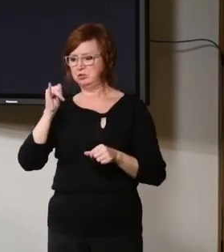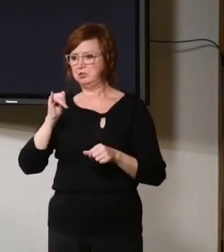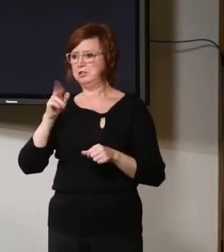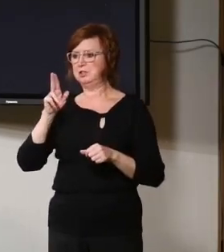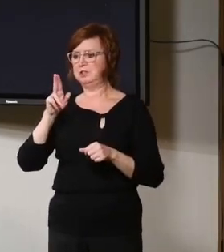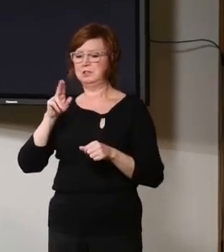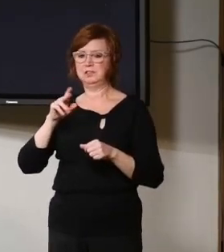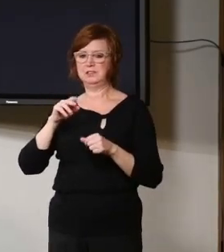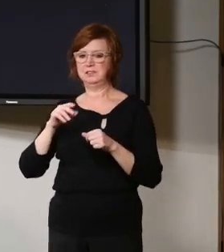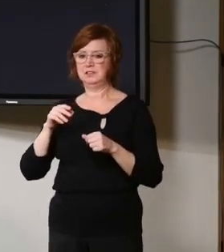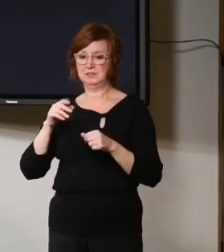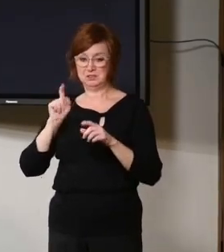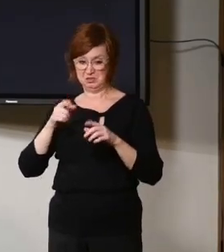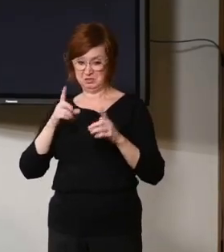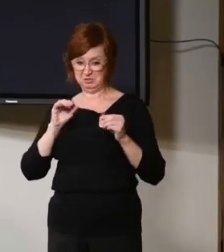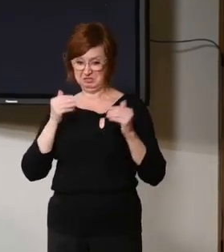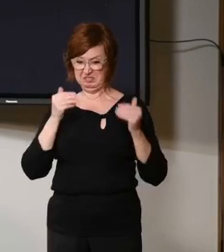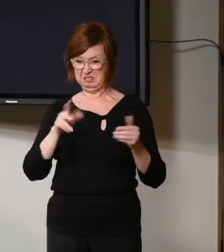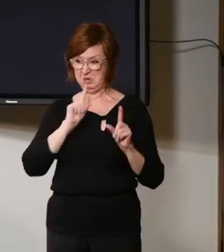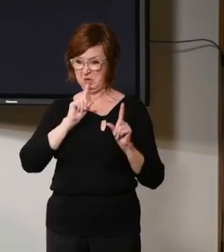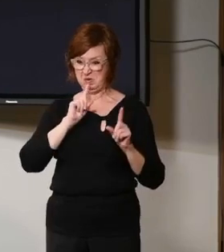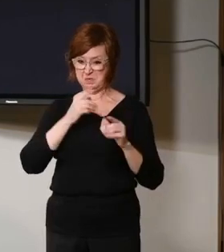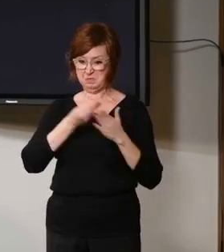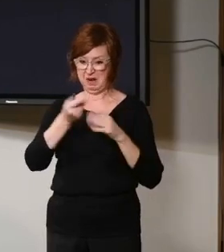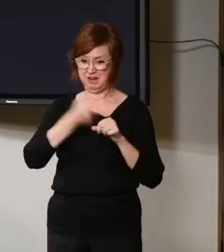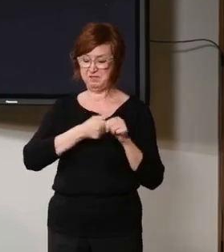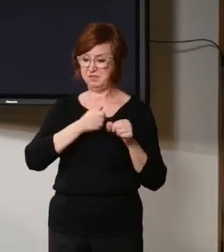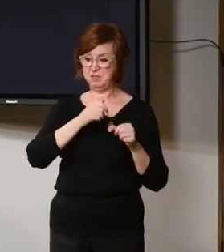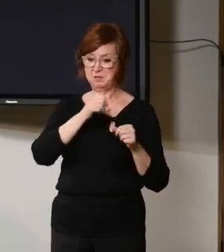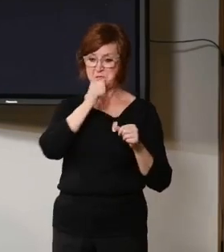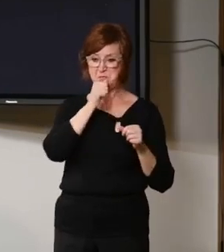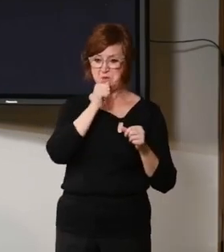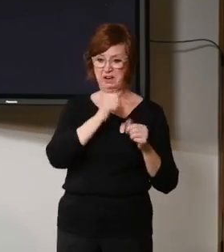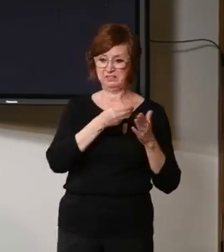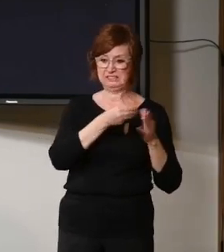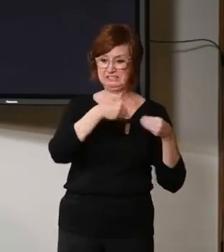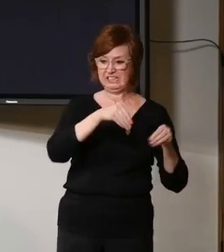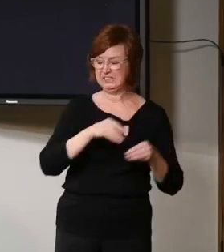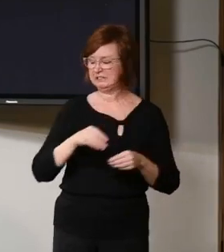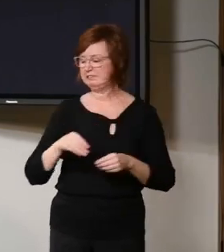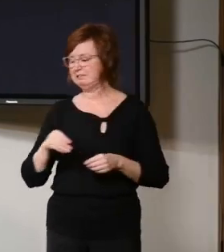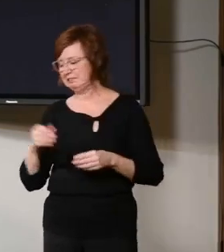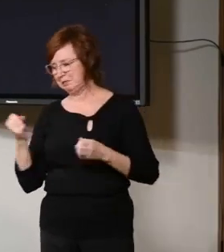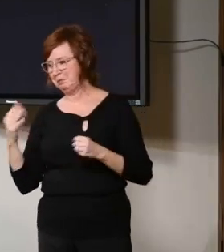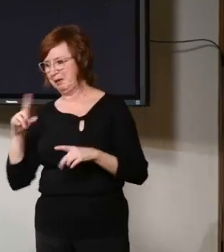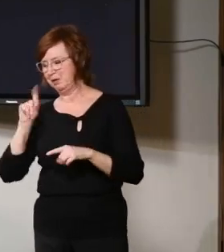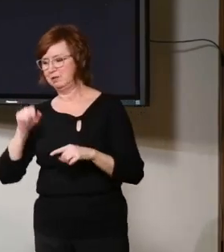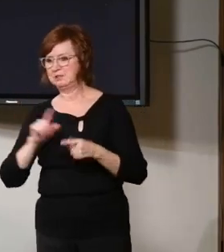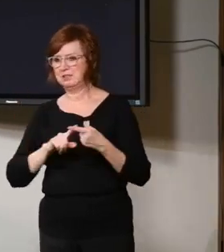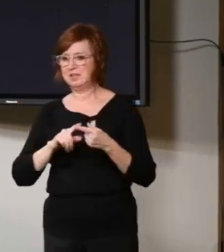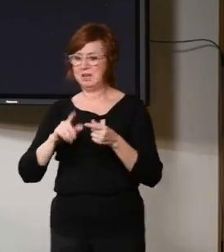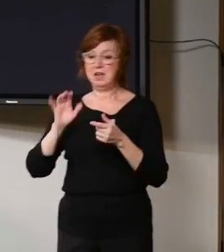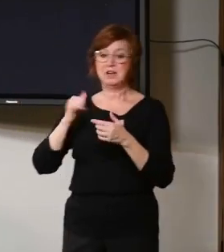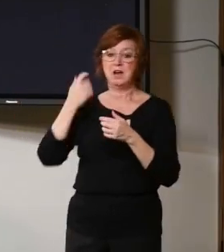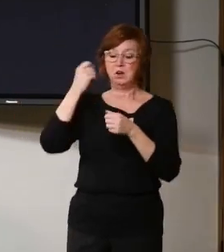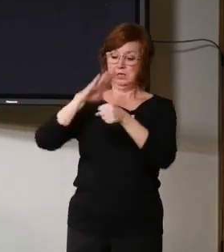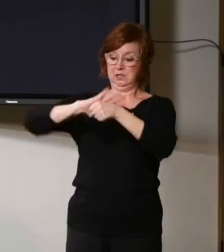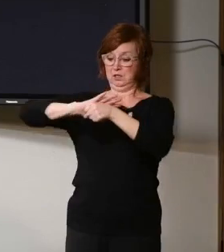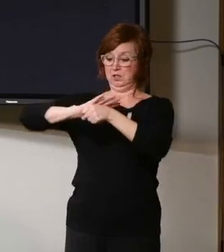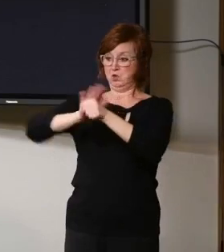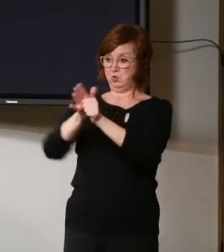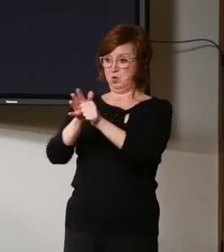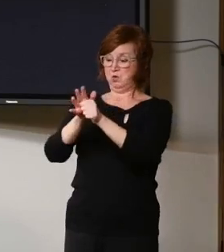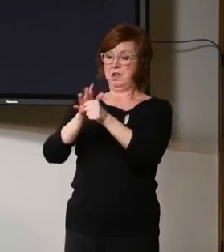get these questions a lot through our online email. The science on coronavirus is emerging, and we have seen some